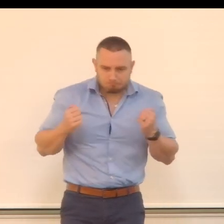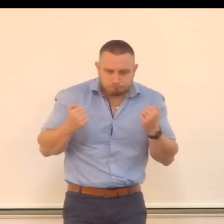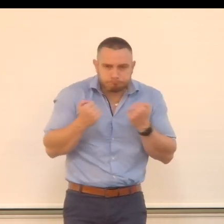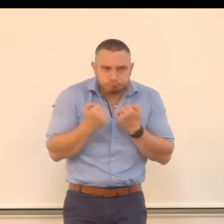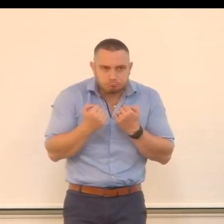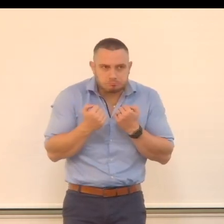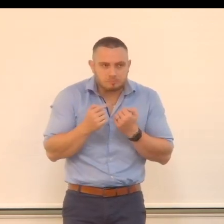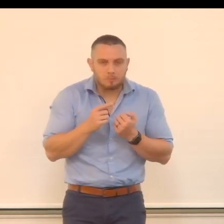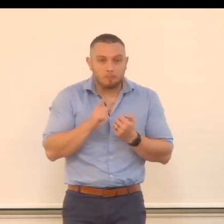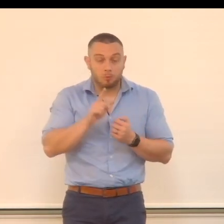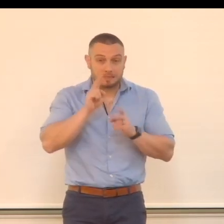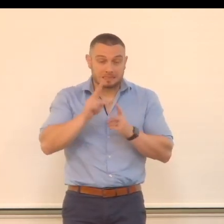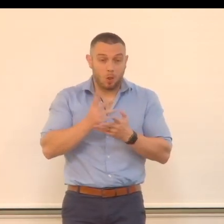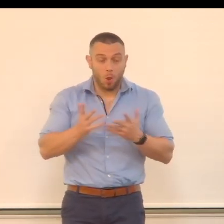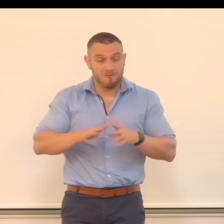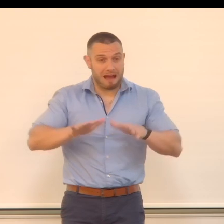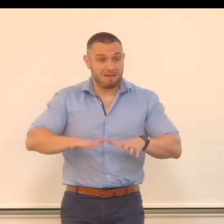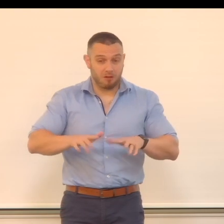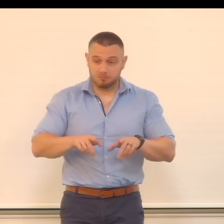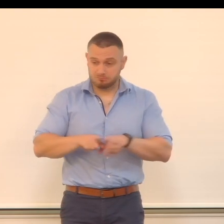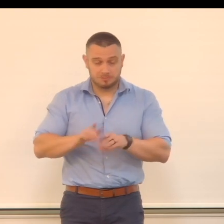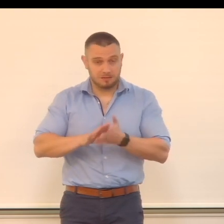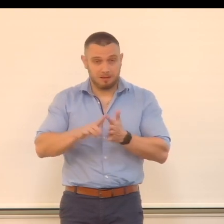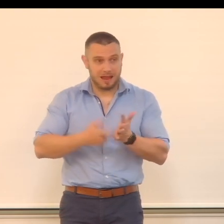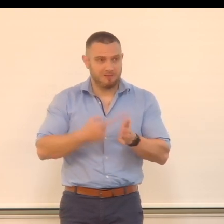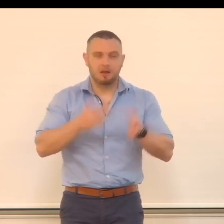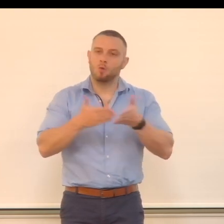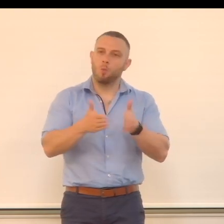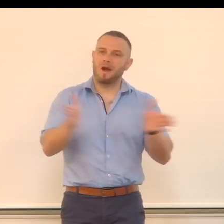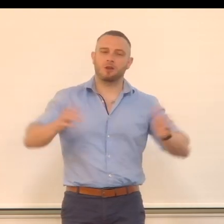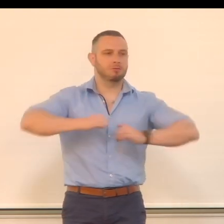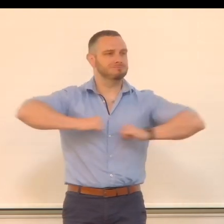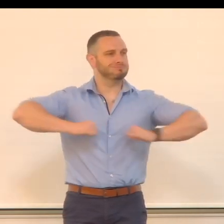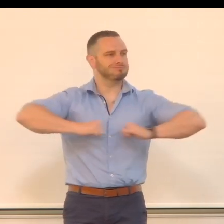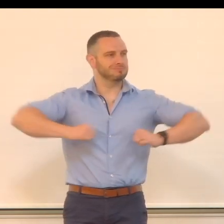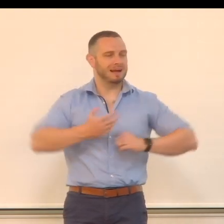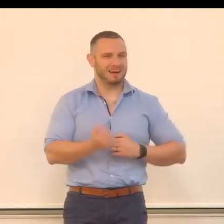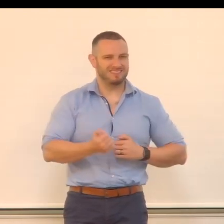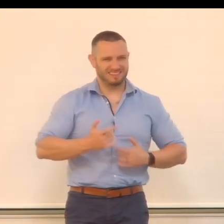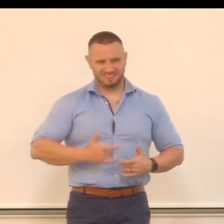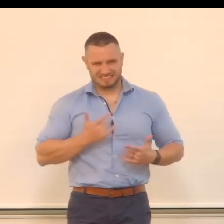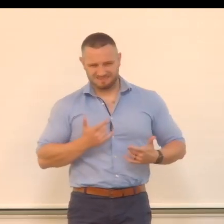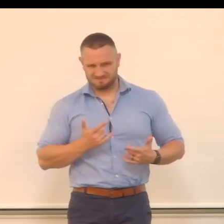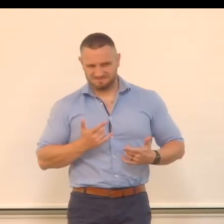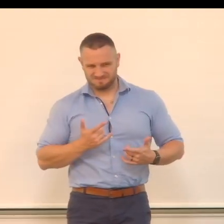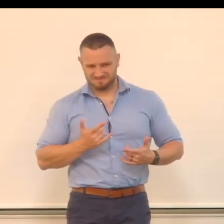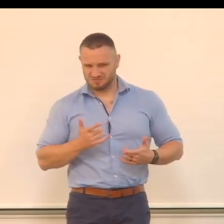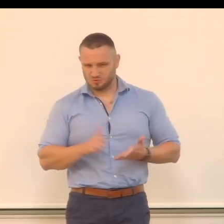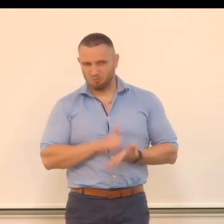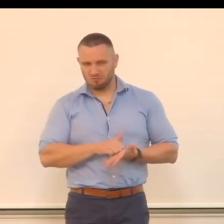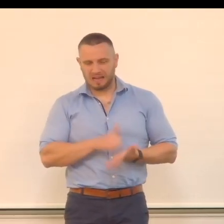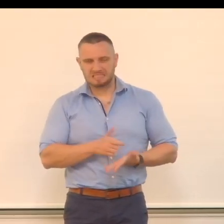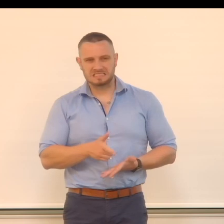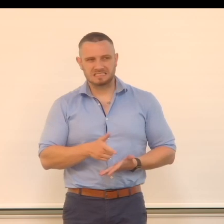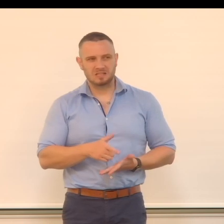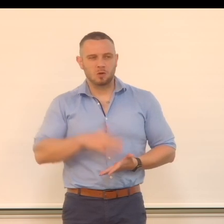What we see in a lot of analogs, including HERA, is wide open, big spaces, which to me it's not realistic. We